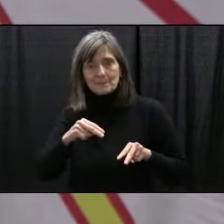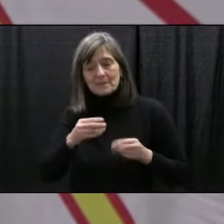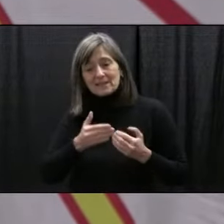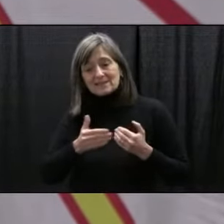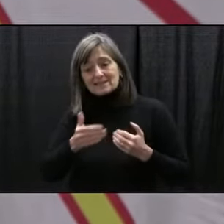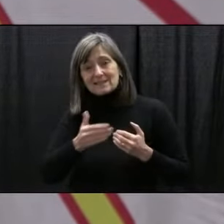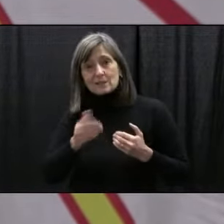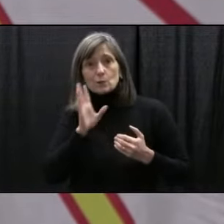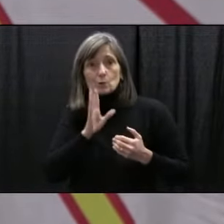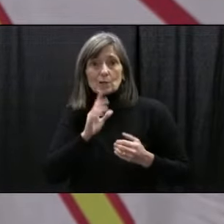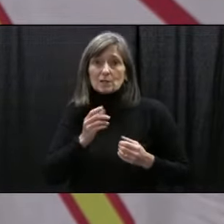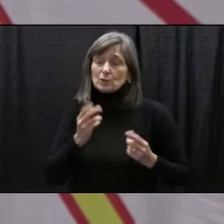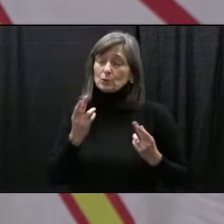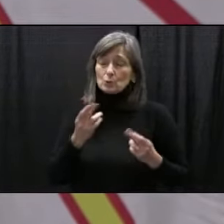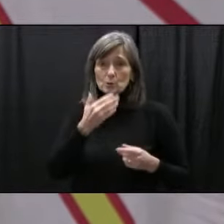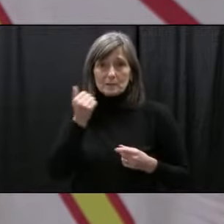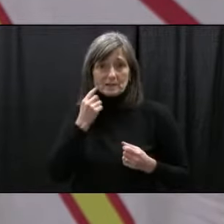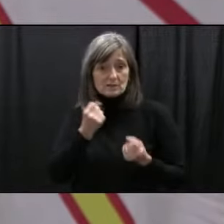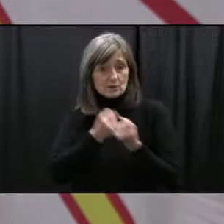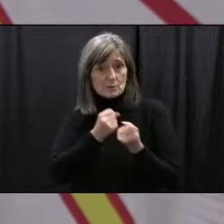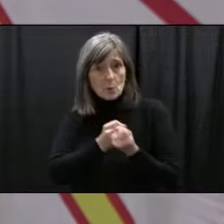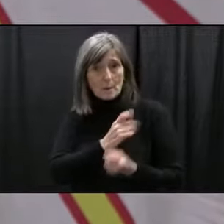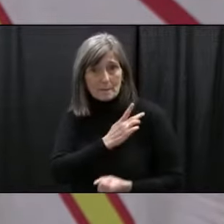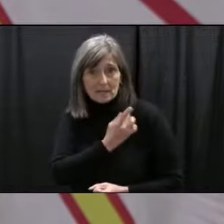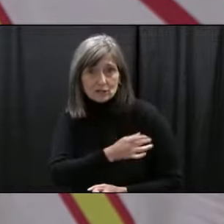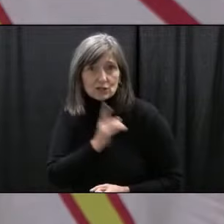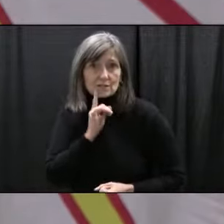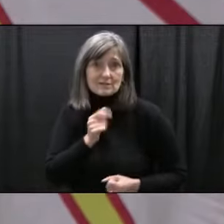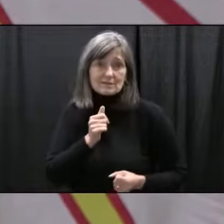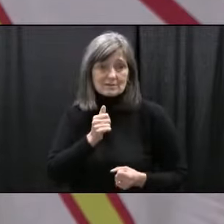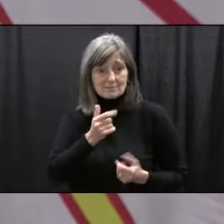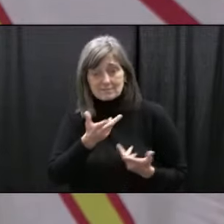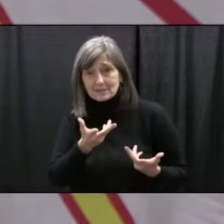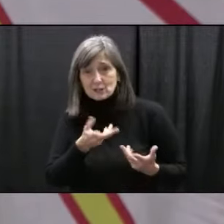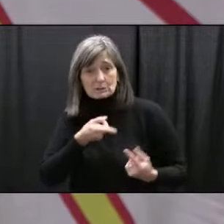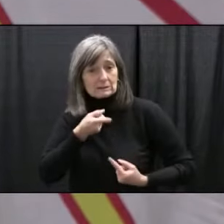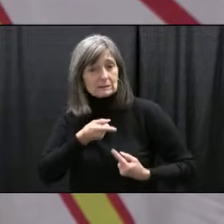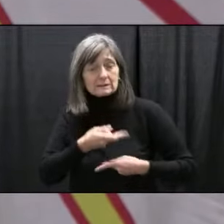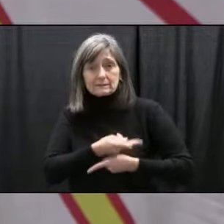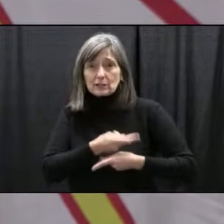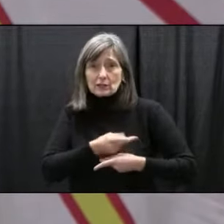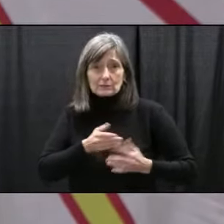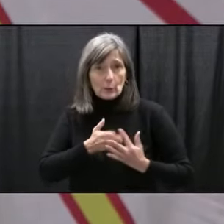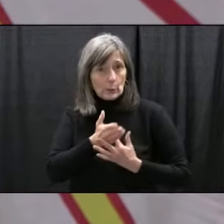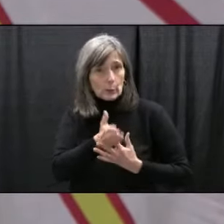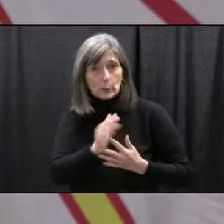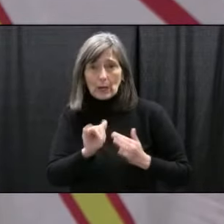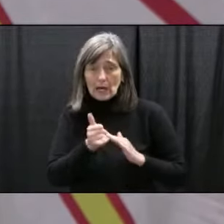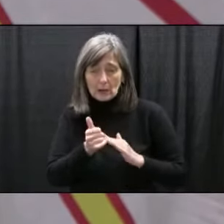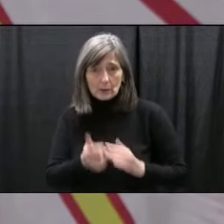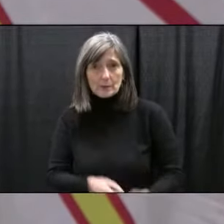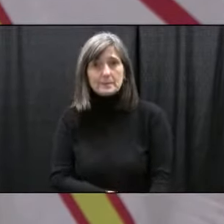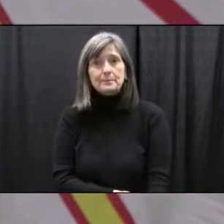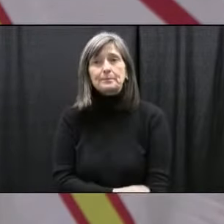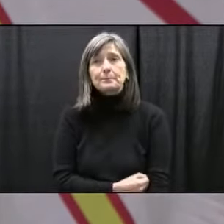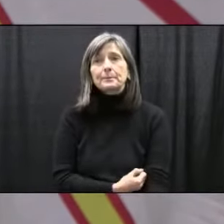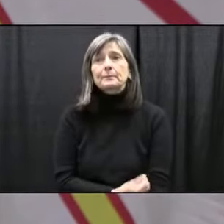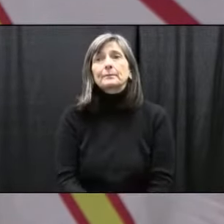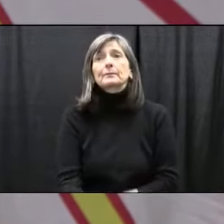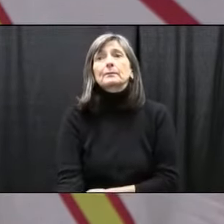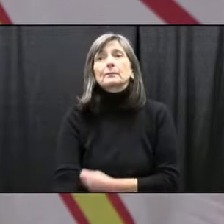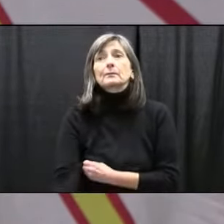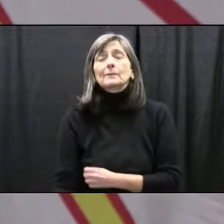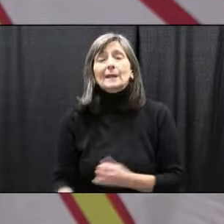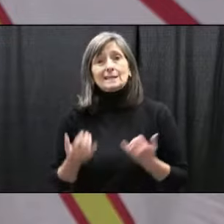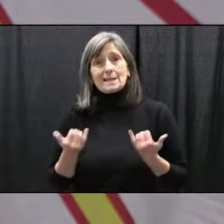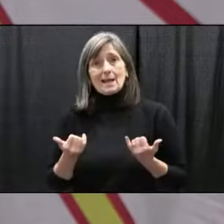can to support patients as they manage through this difficult situation. I'm going to